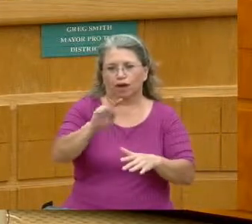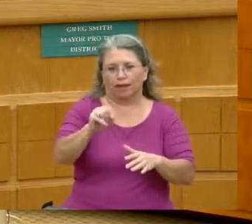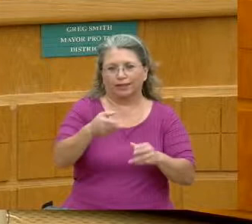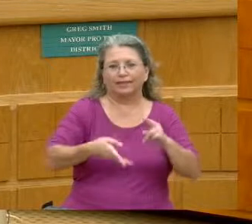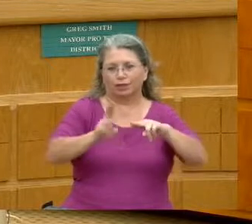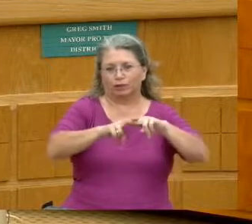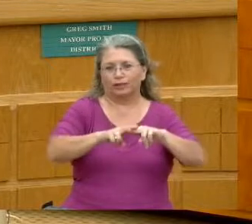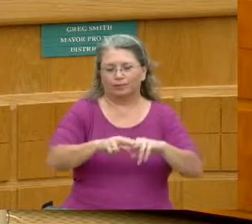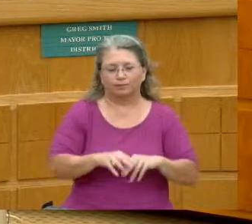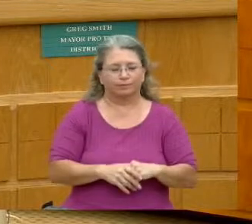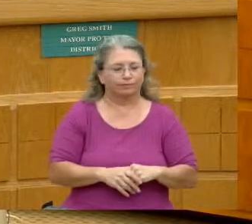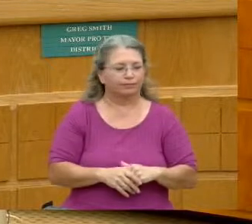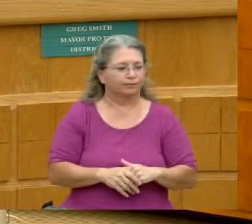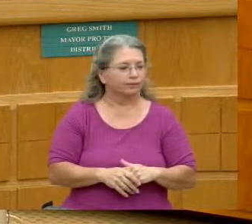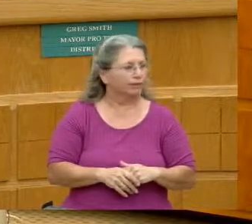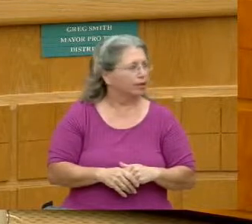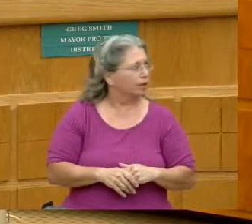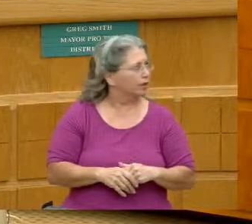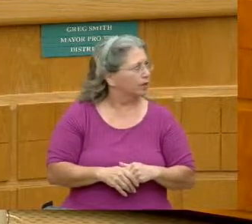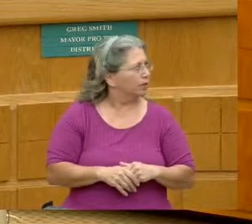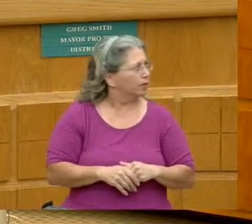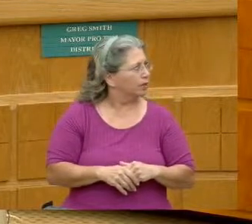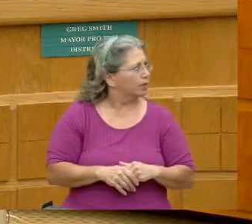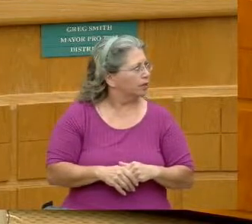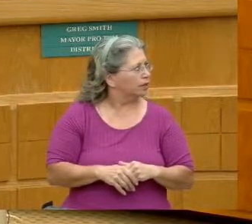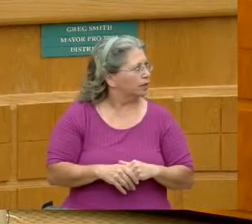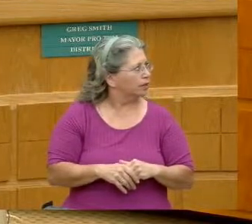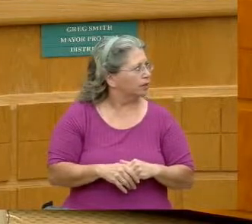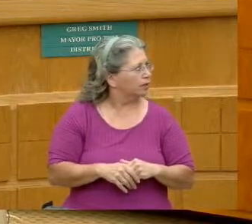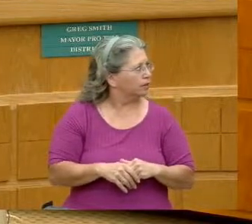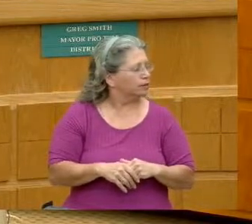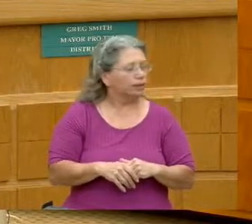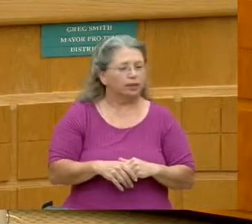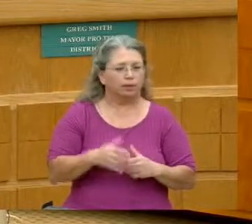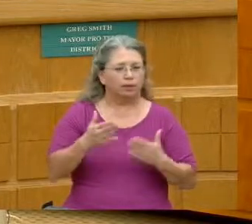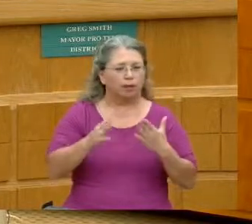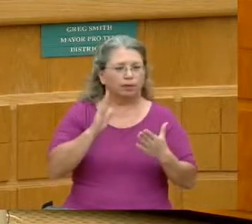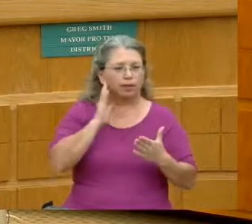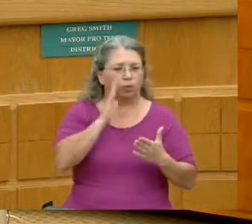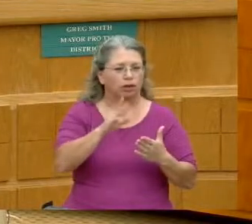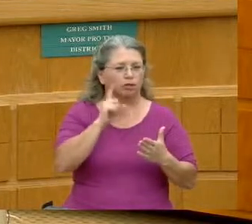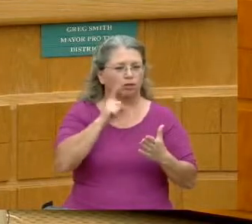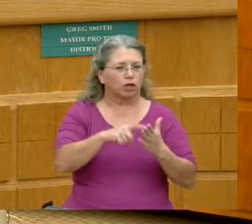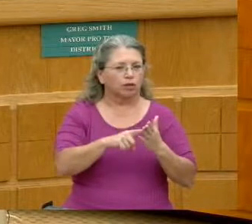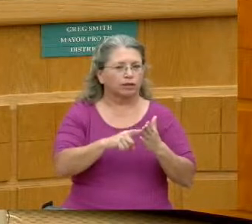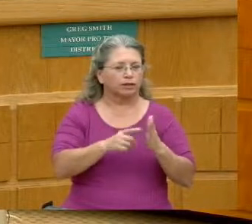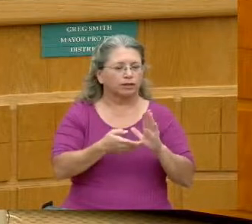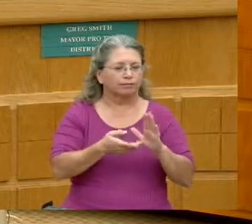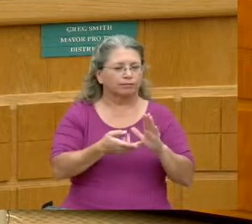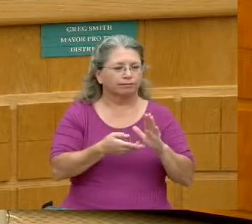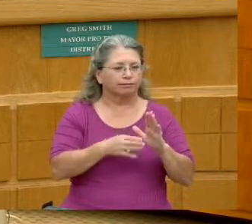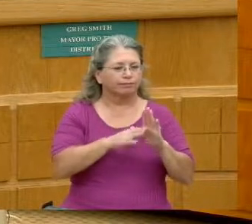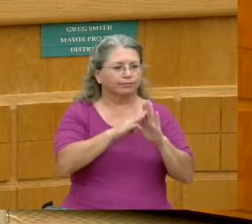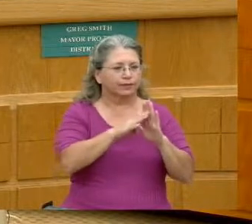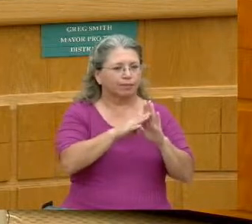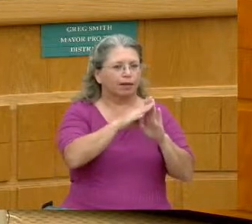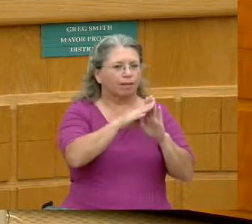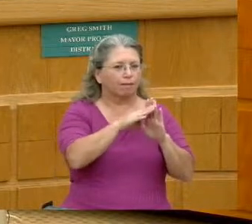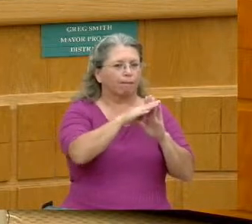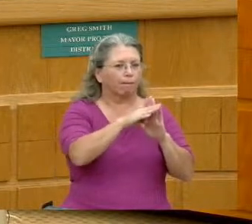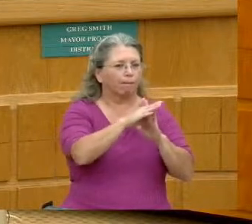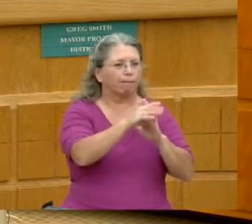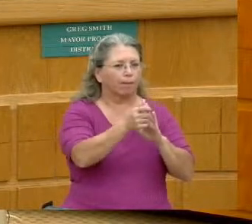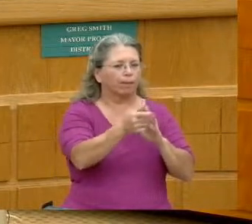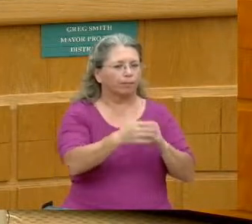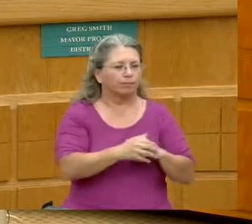right now. It's good, instead of something that's stepping down a little bit, it's probably going to be something that's stepping up ever so slightly, like you see there. Same